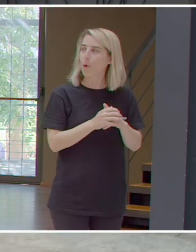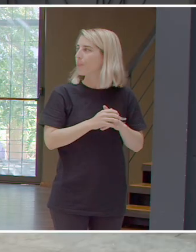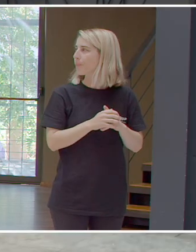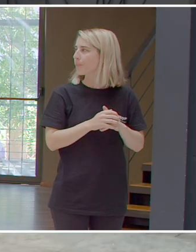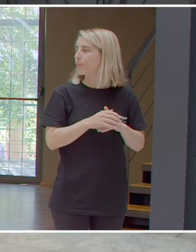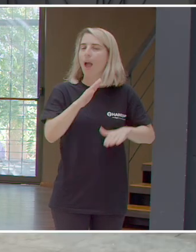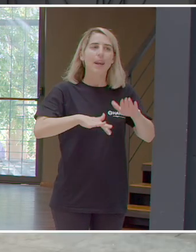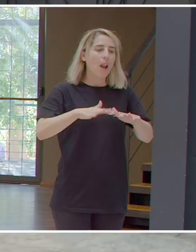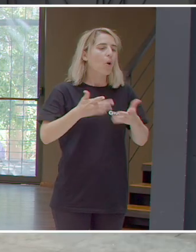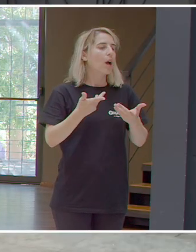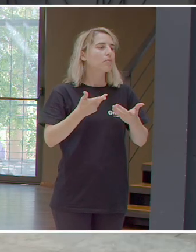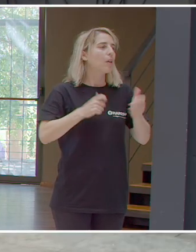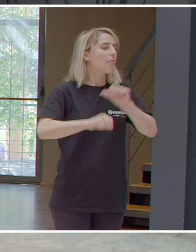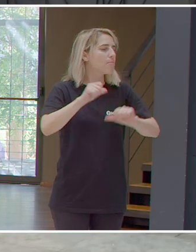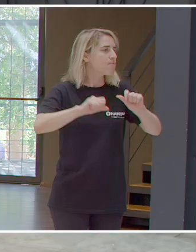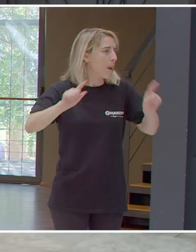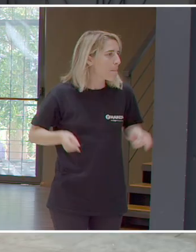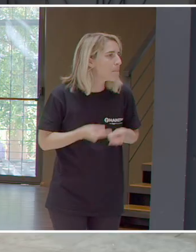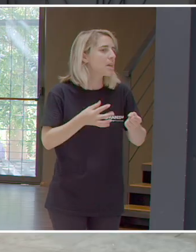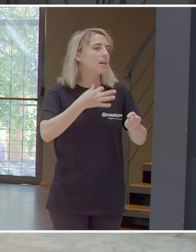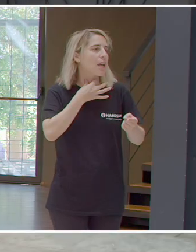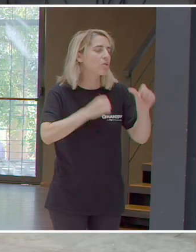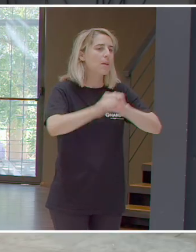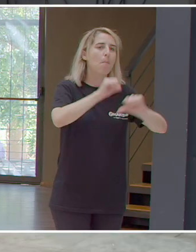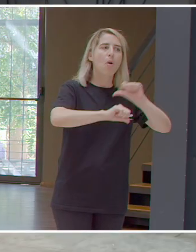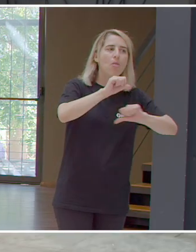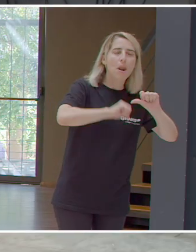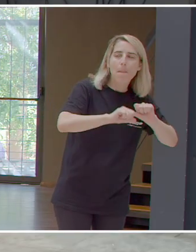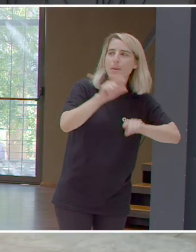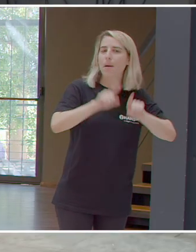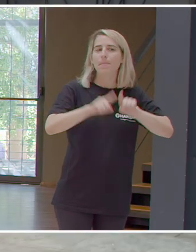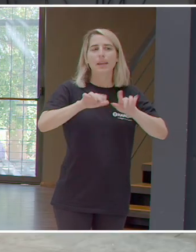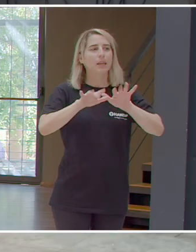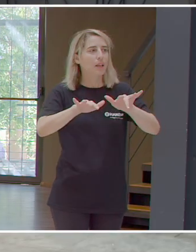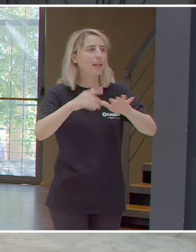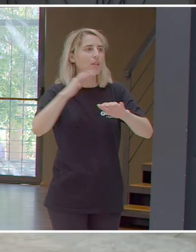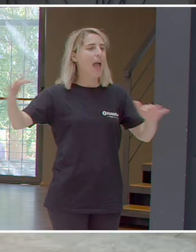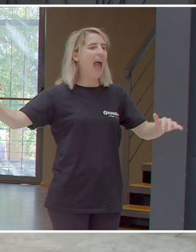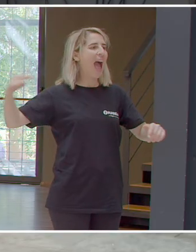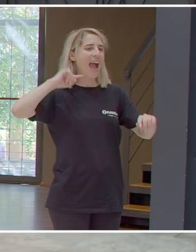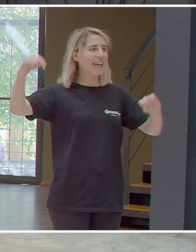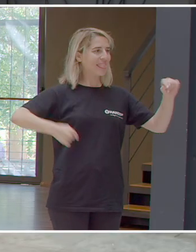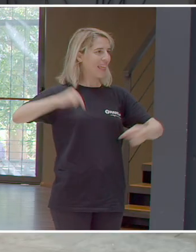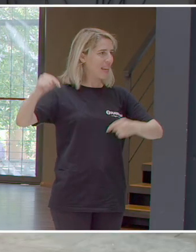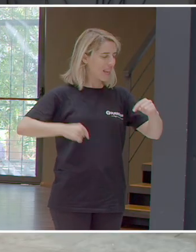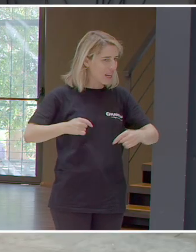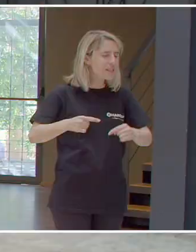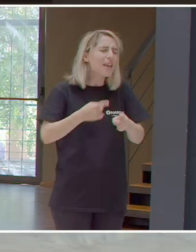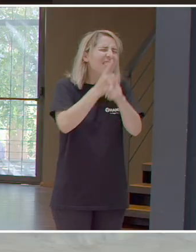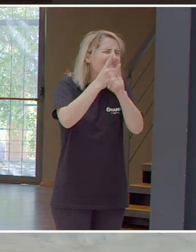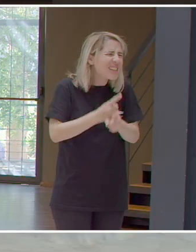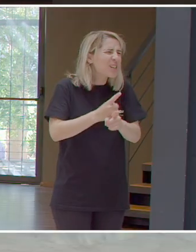the correct treatment in terms of chemotherapy. Some cancers need radiotherapy, very intense